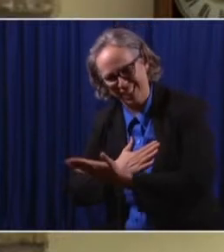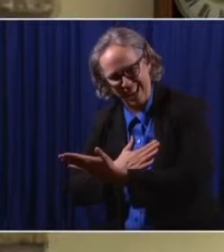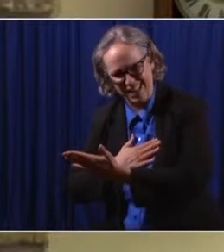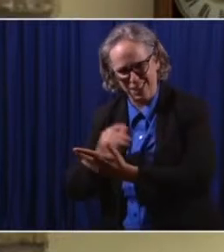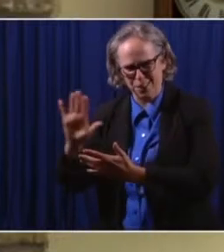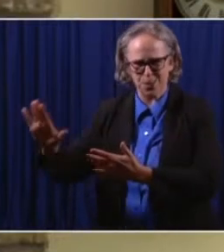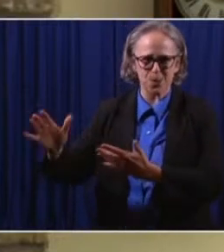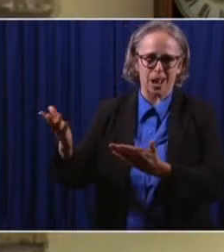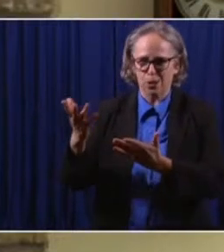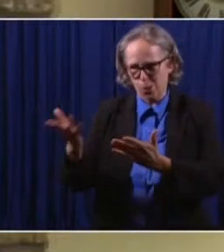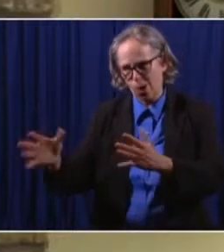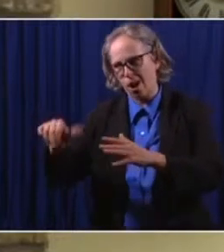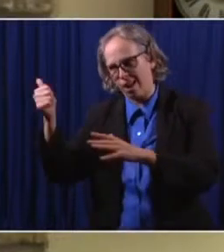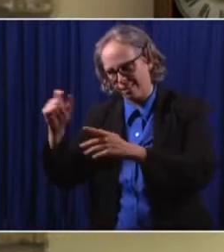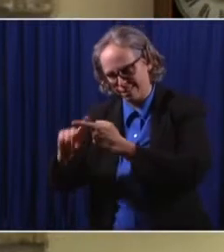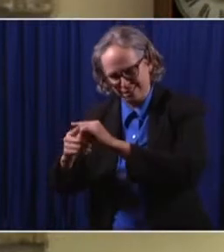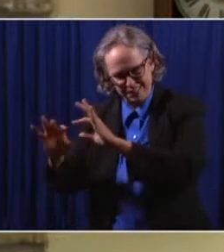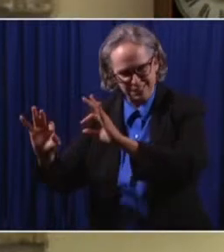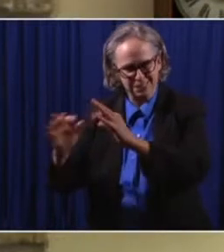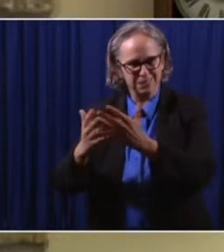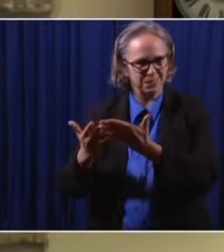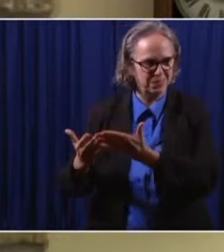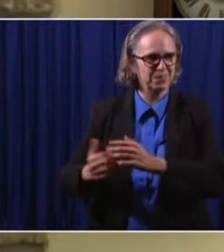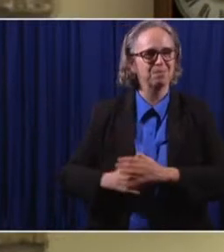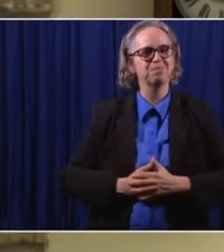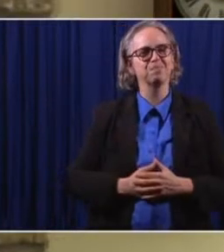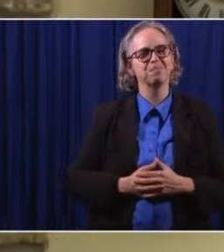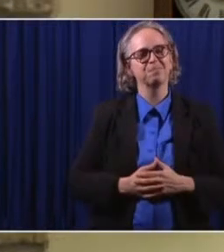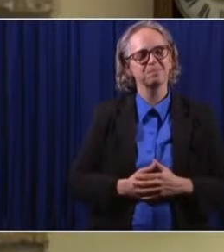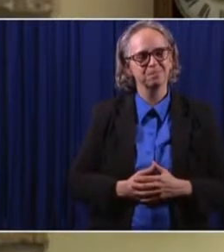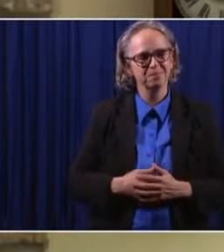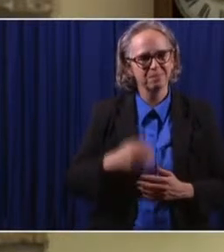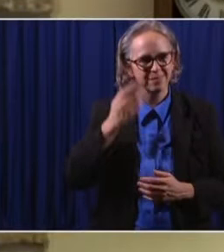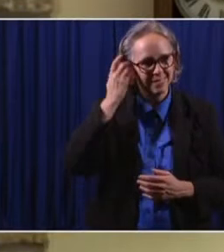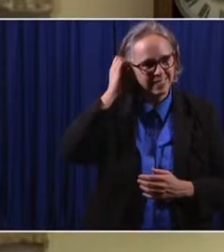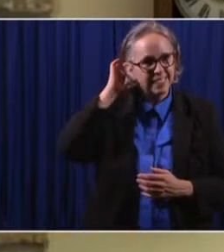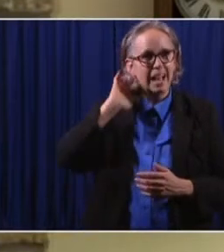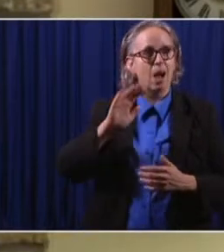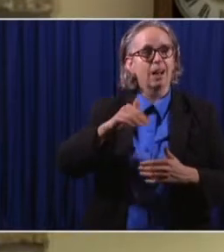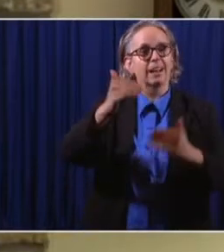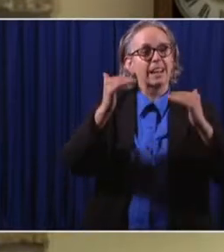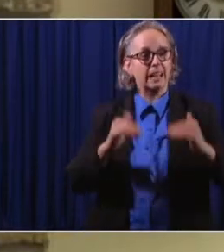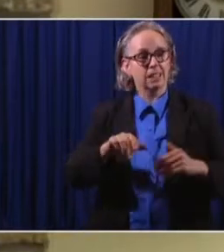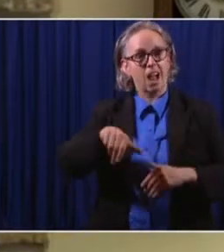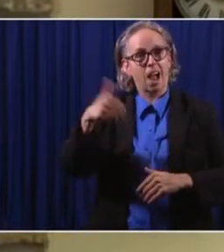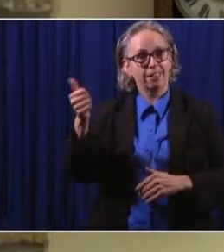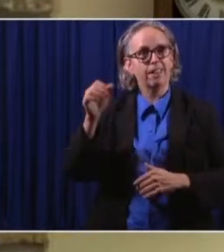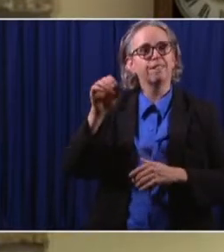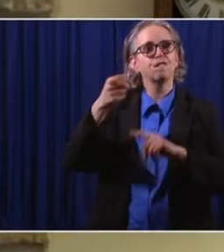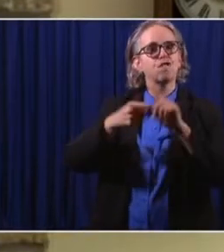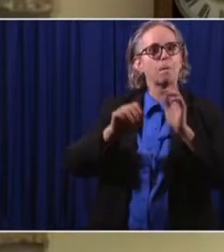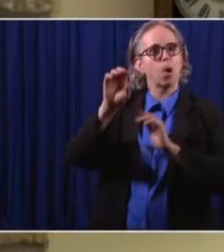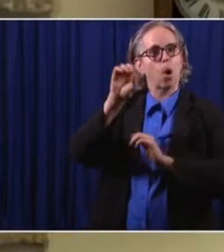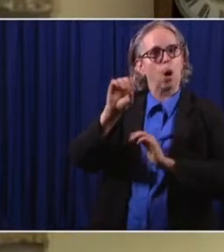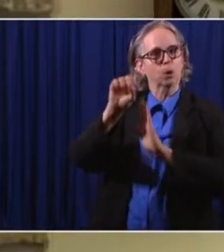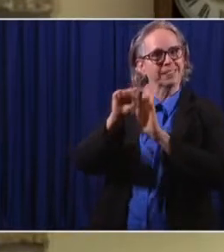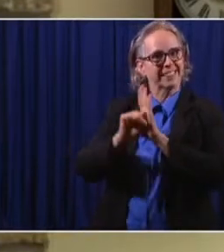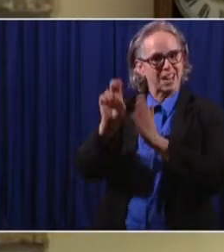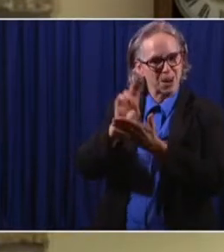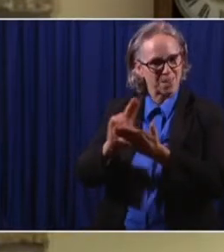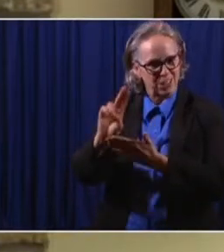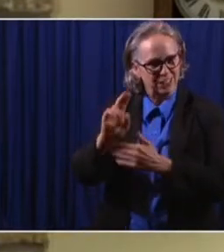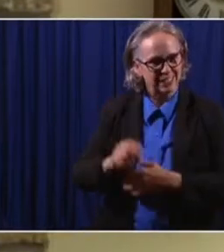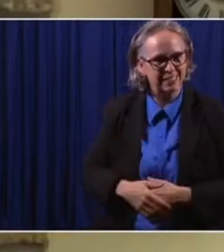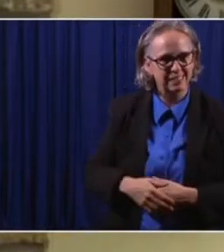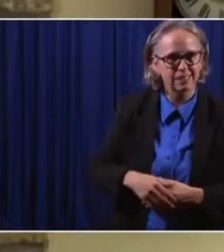at Bowling Green. Appreciate it very, very much. We'll turn now to Ohio State. With us is